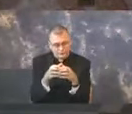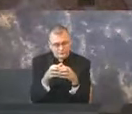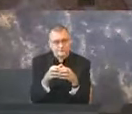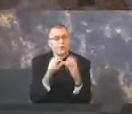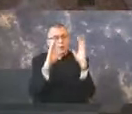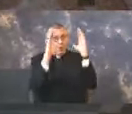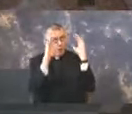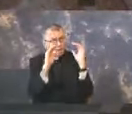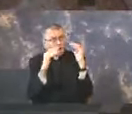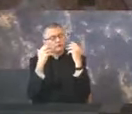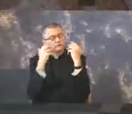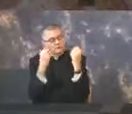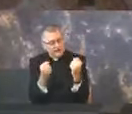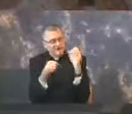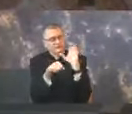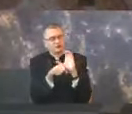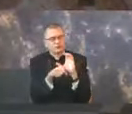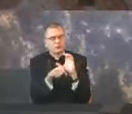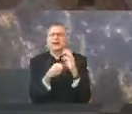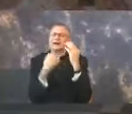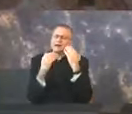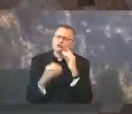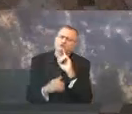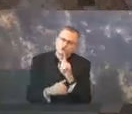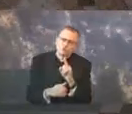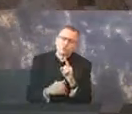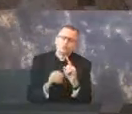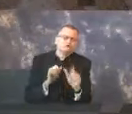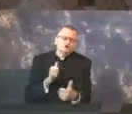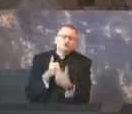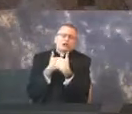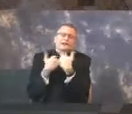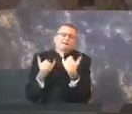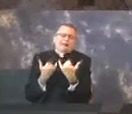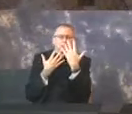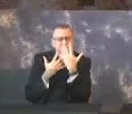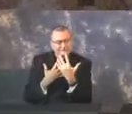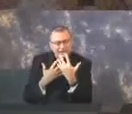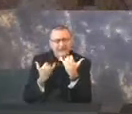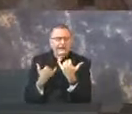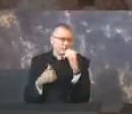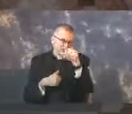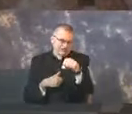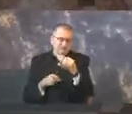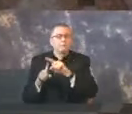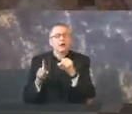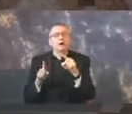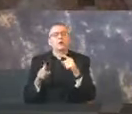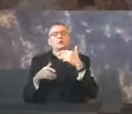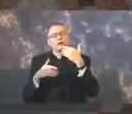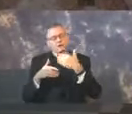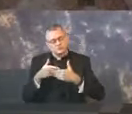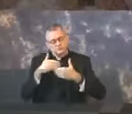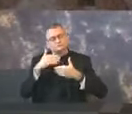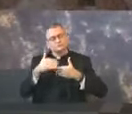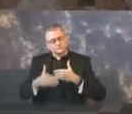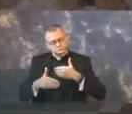We feel the challenge. We feel the sorrow of this moment. but we walk forward with